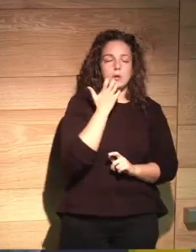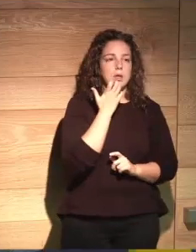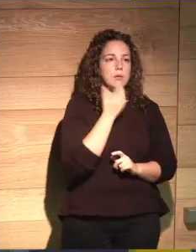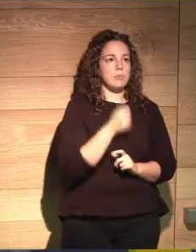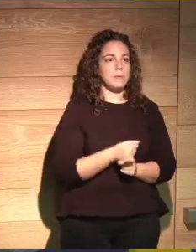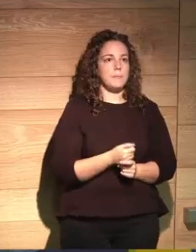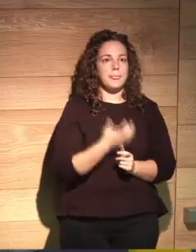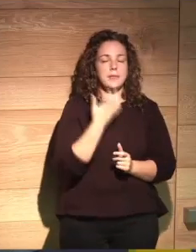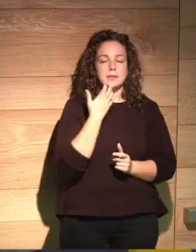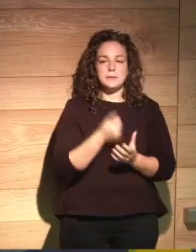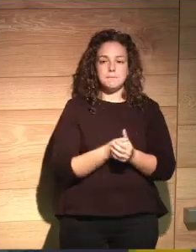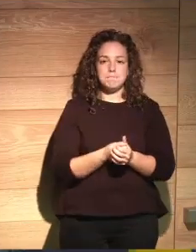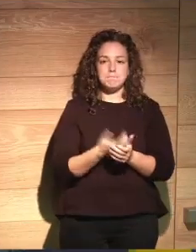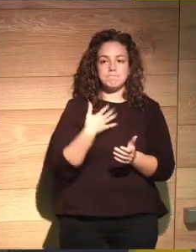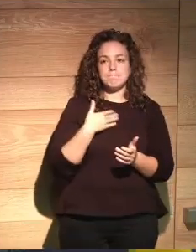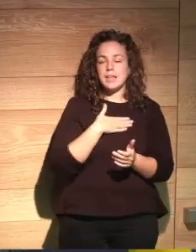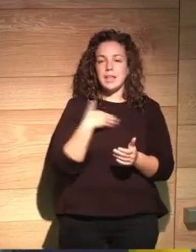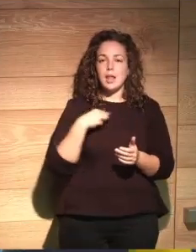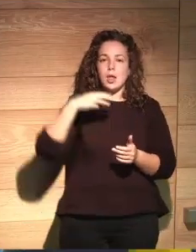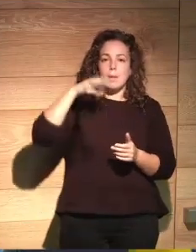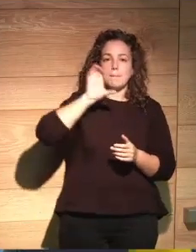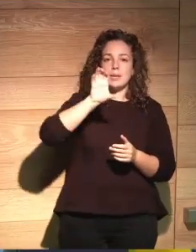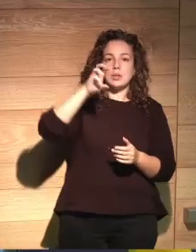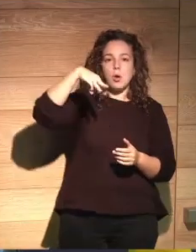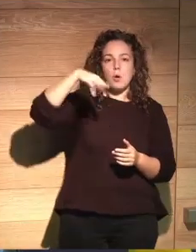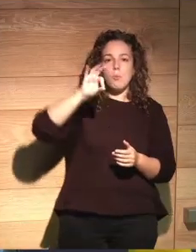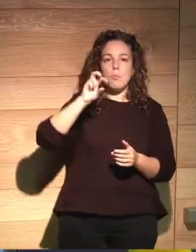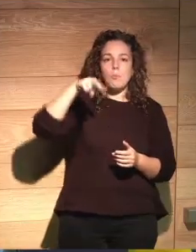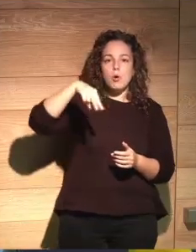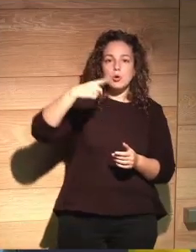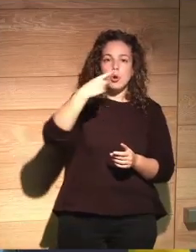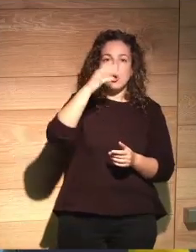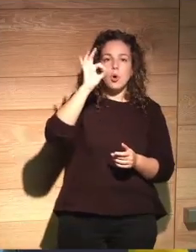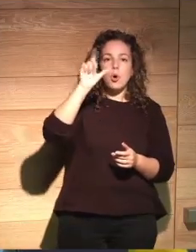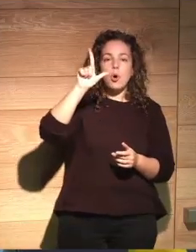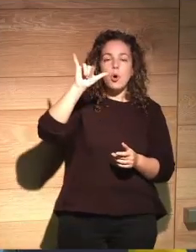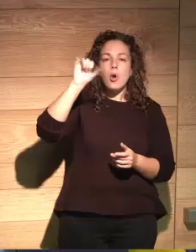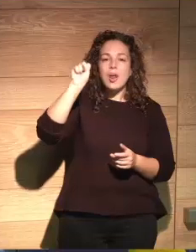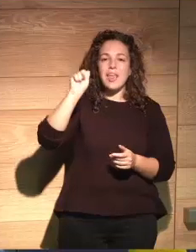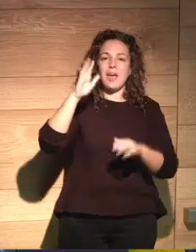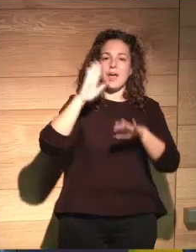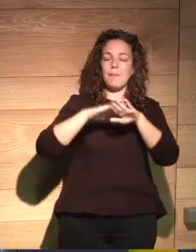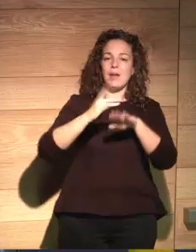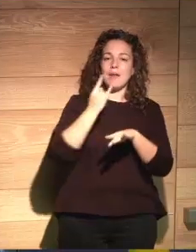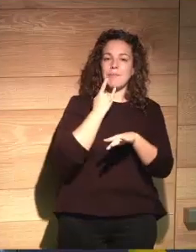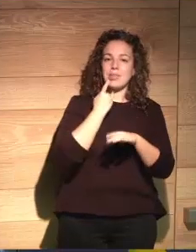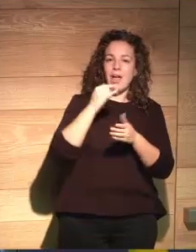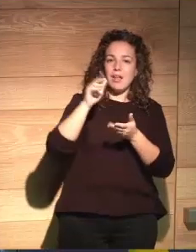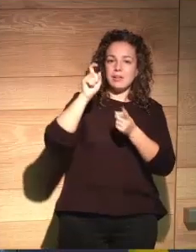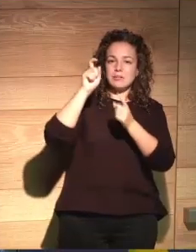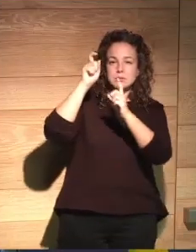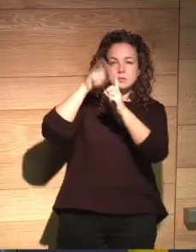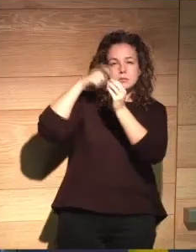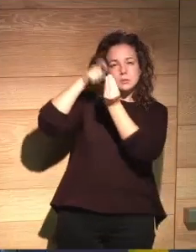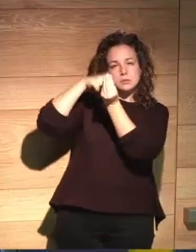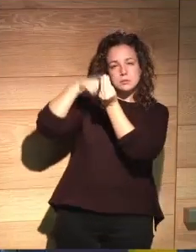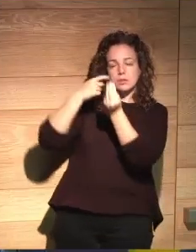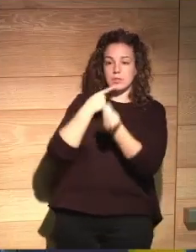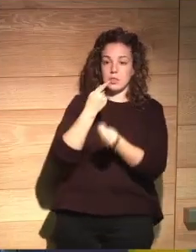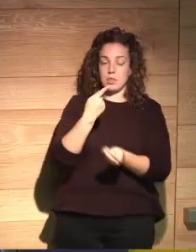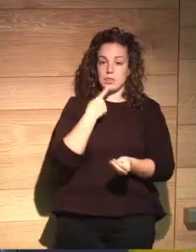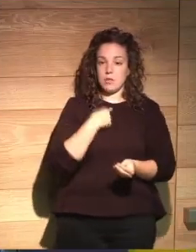you the necessary information. For example, if you're an inventor that want to visit Mongolia to extract some metal, some gold or